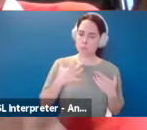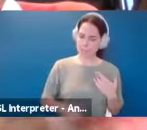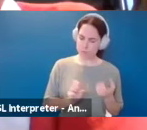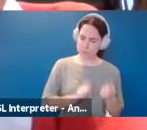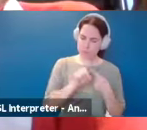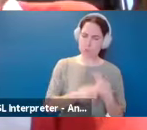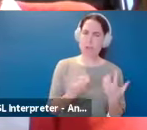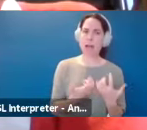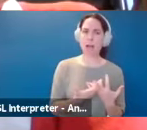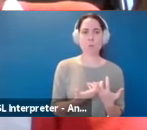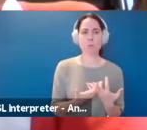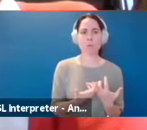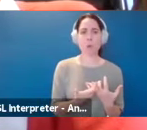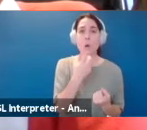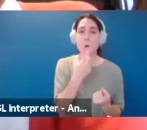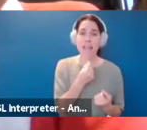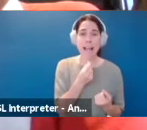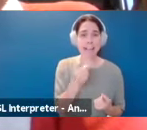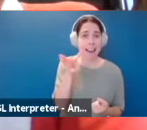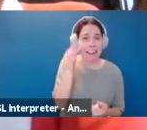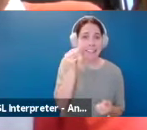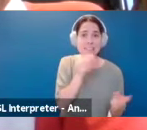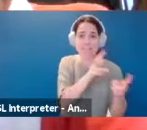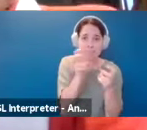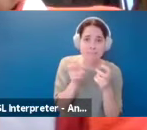I hope we can do this together in our order.